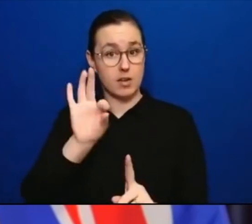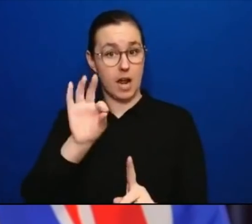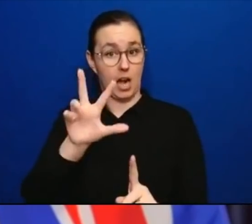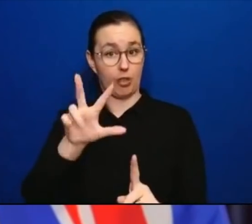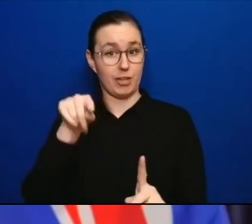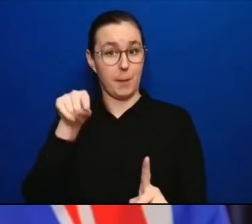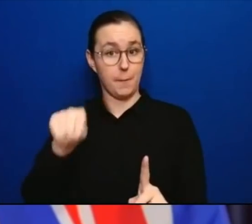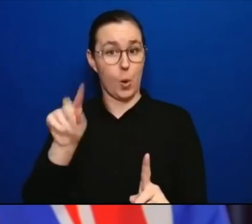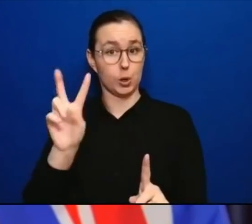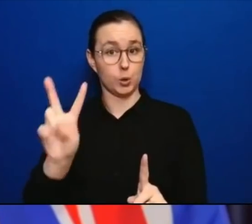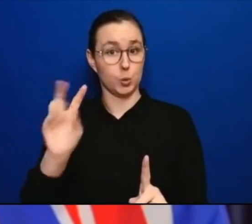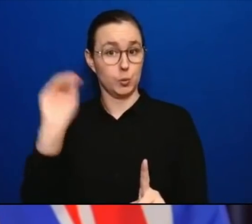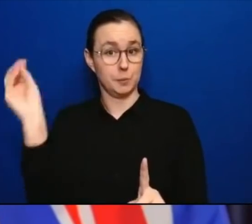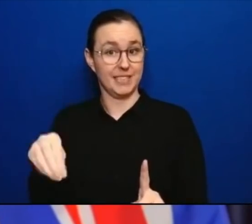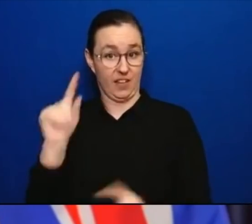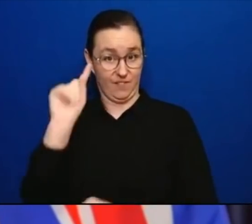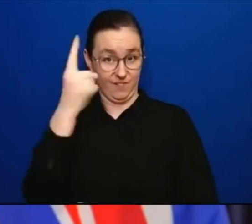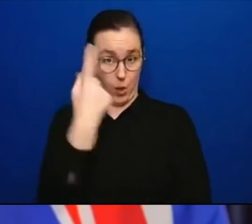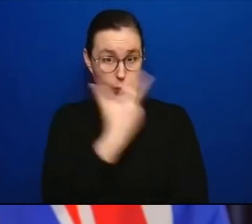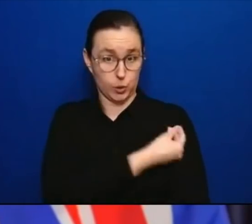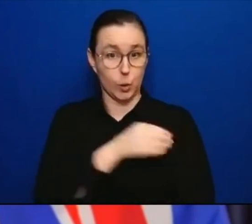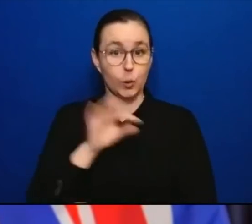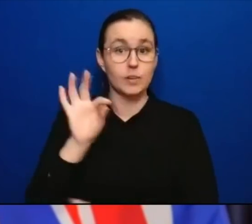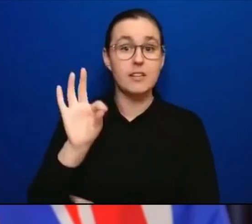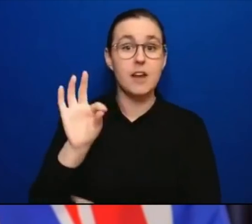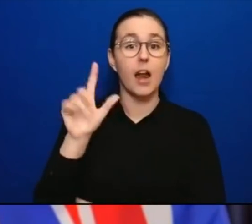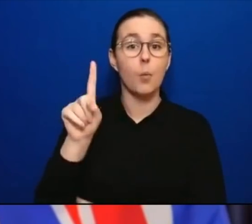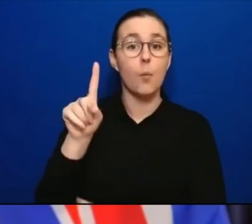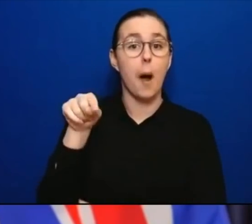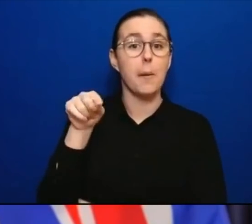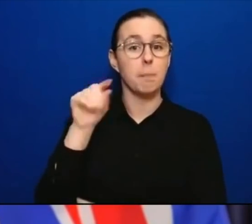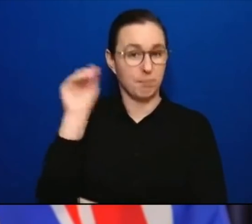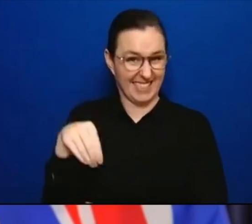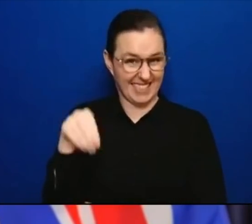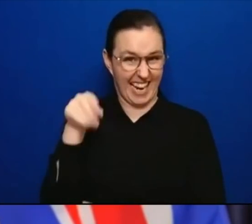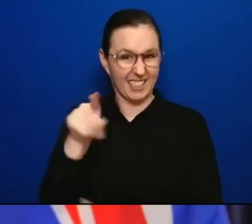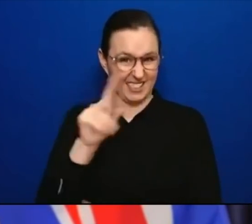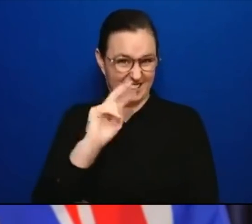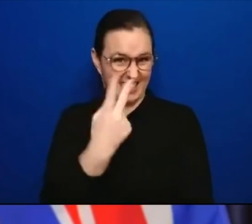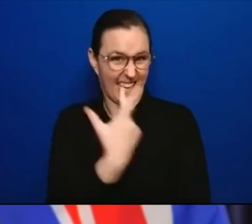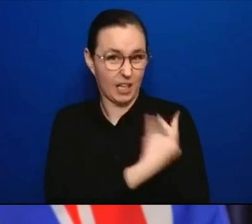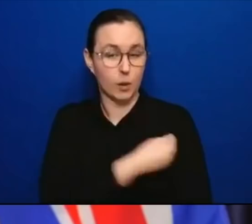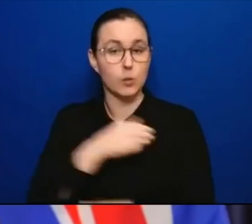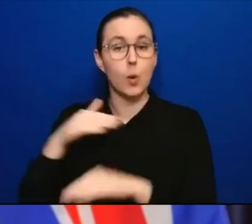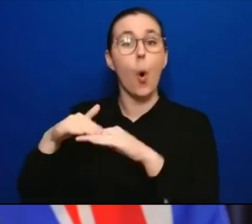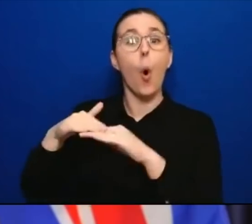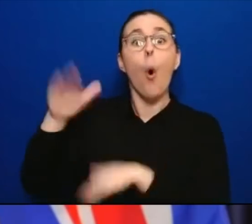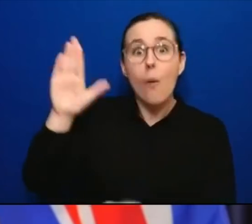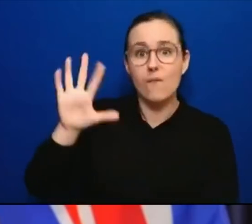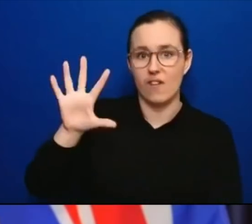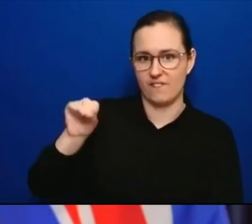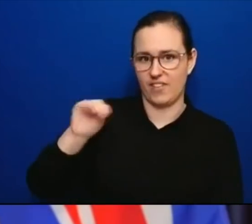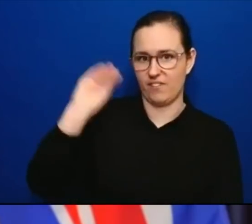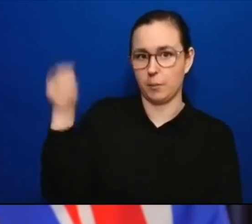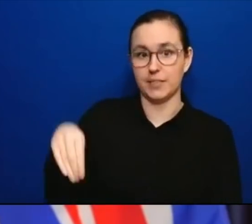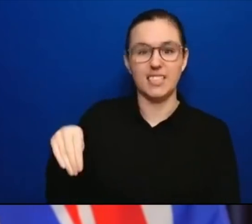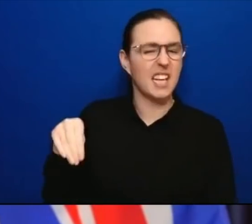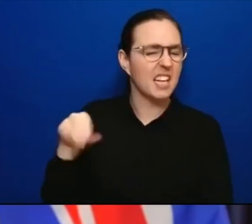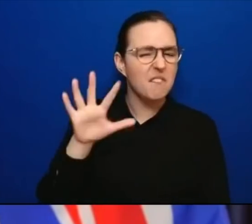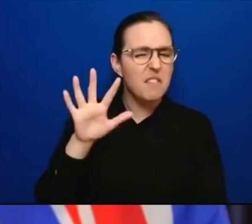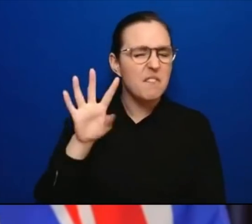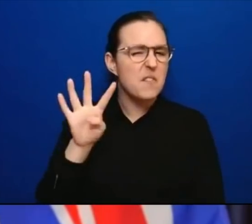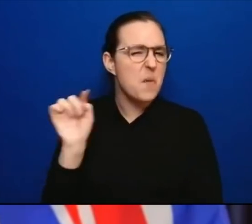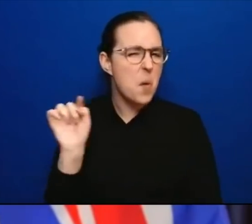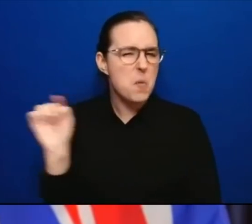example, is 93%, as I say, 93.2% first dose, 91% second dose. Now well over 50%,